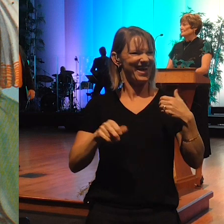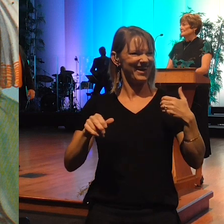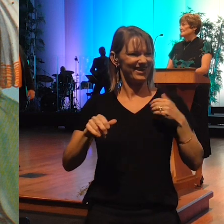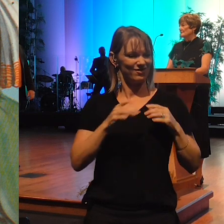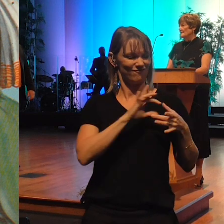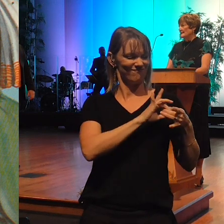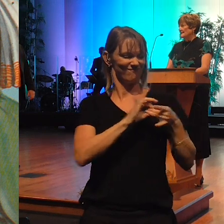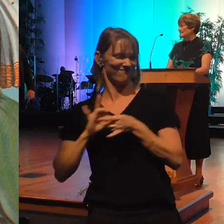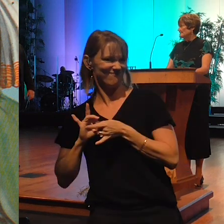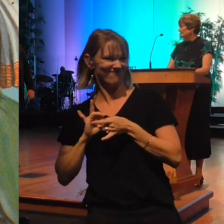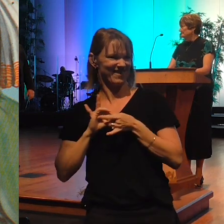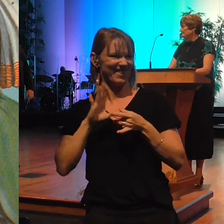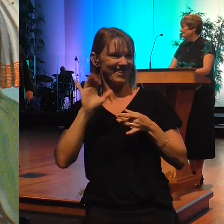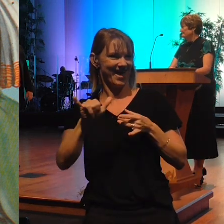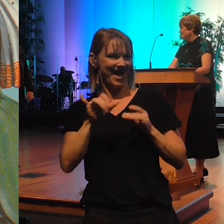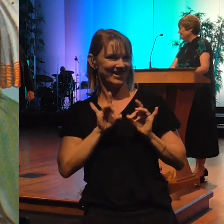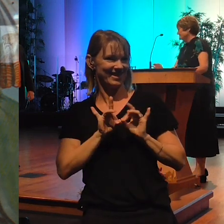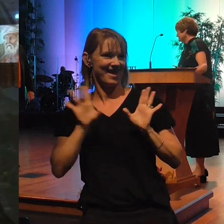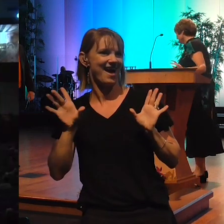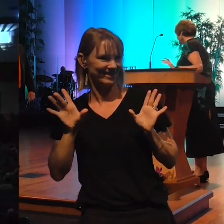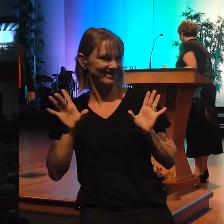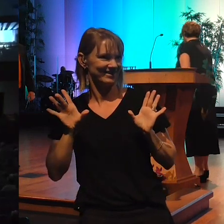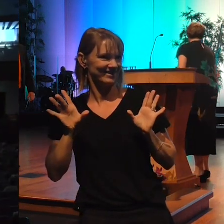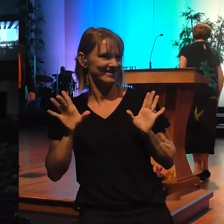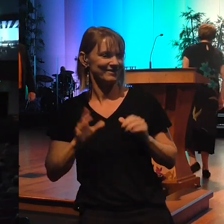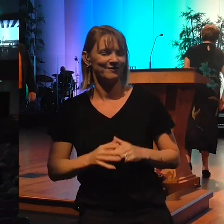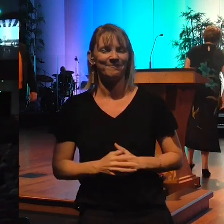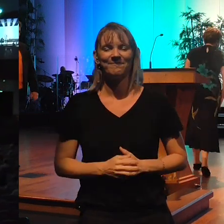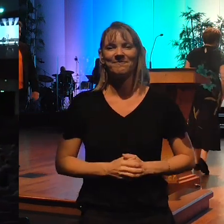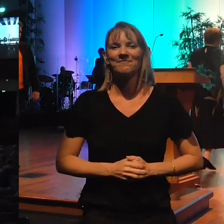draw you to that.